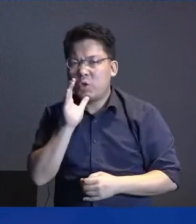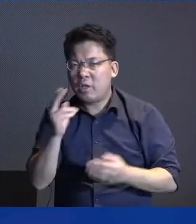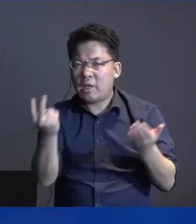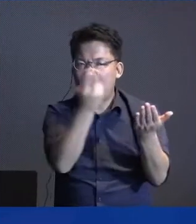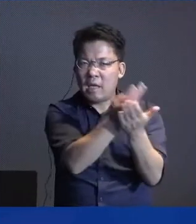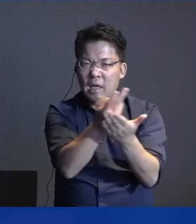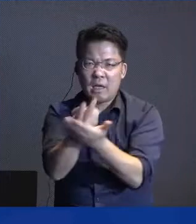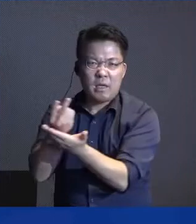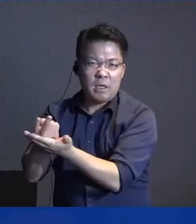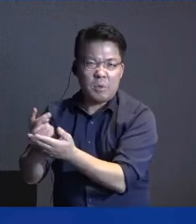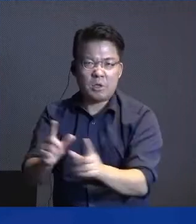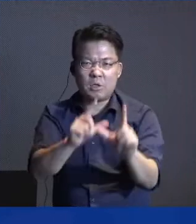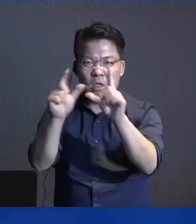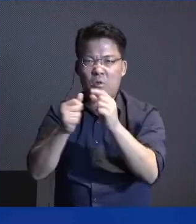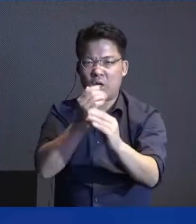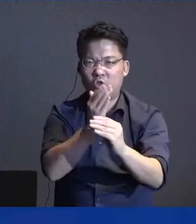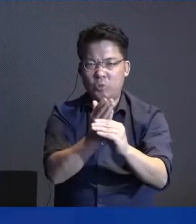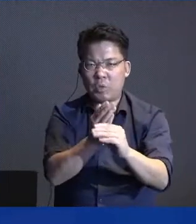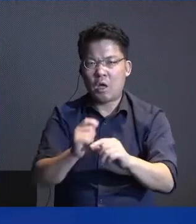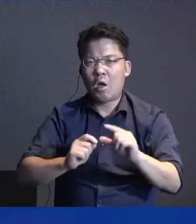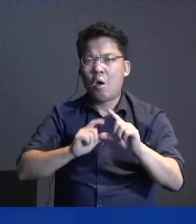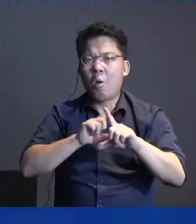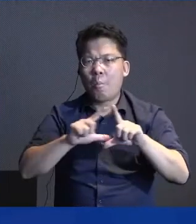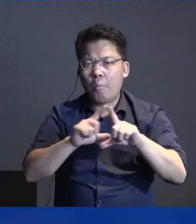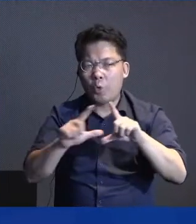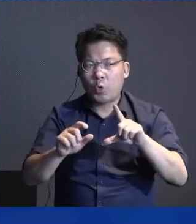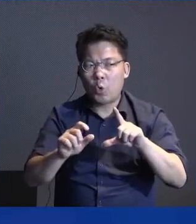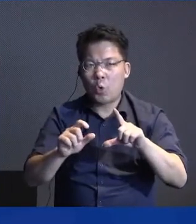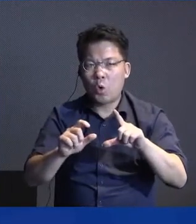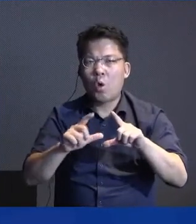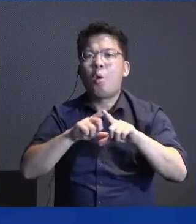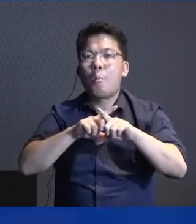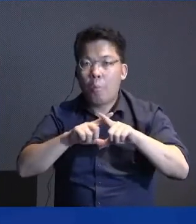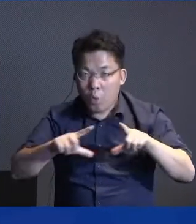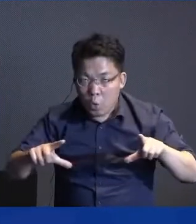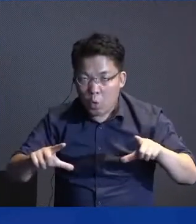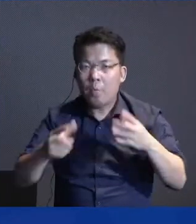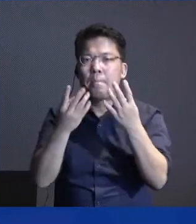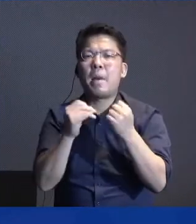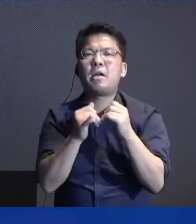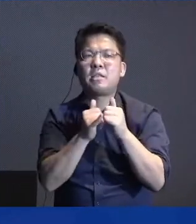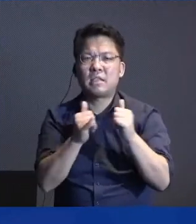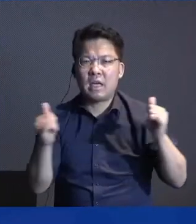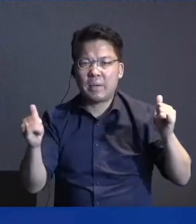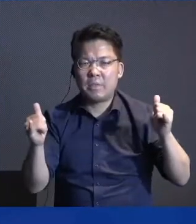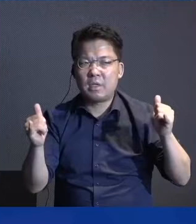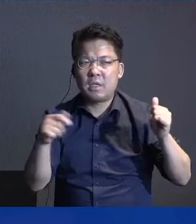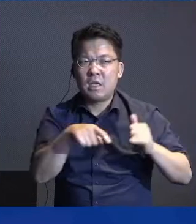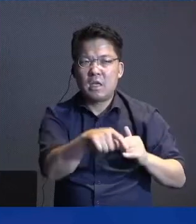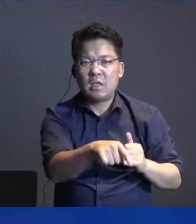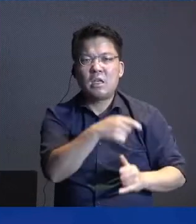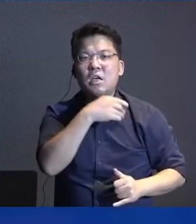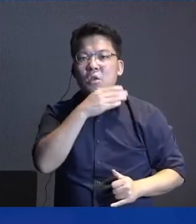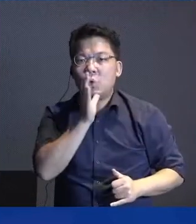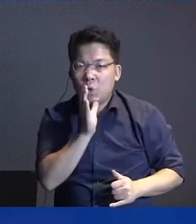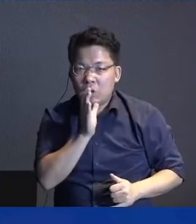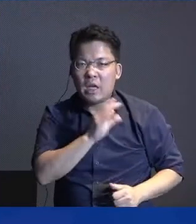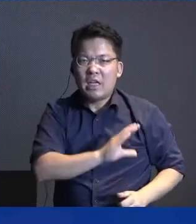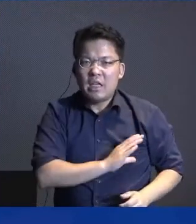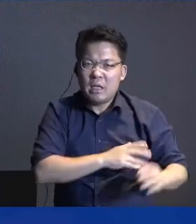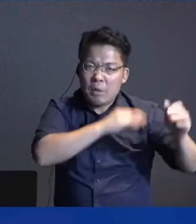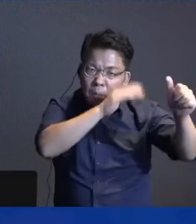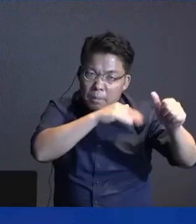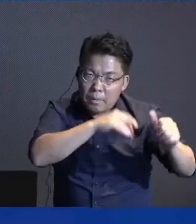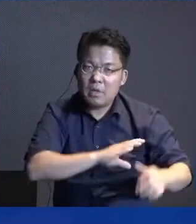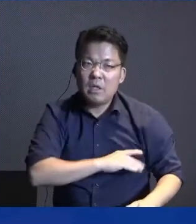address them by their first name or address them by their pronouns or just refer to them as he or she. Sometimes it is very